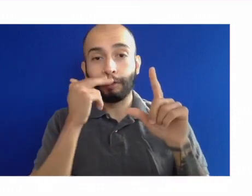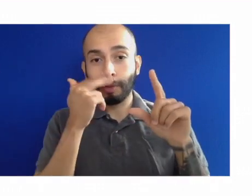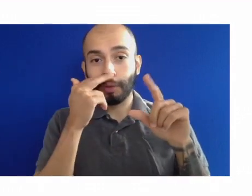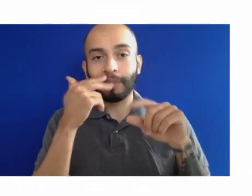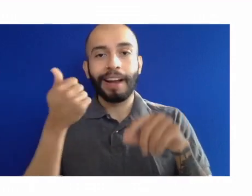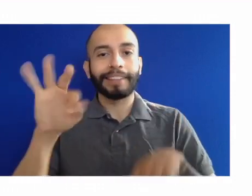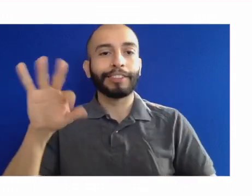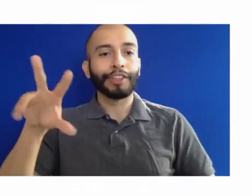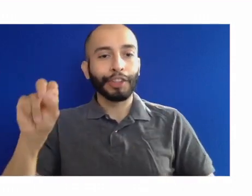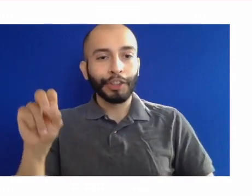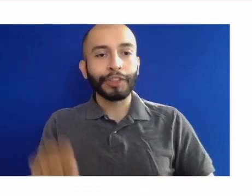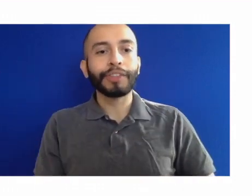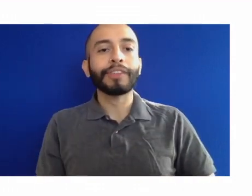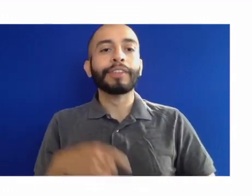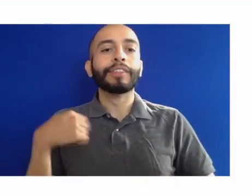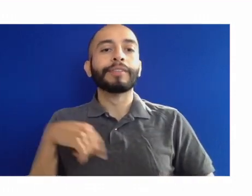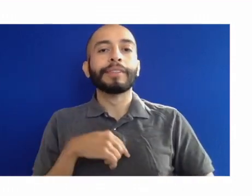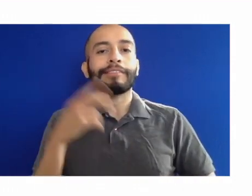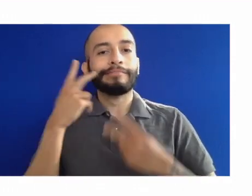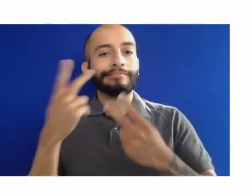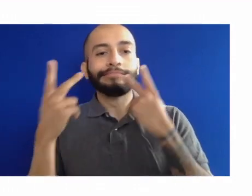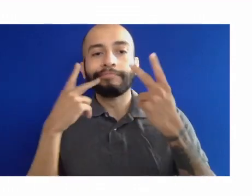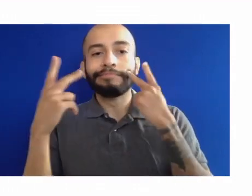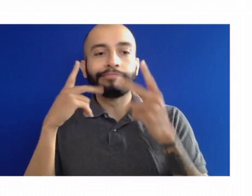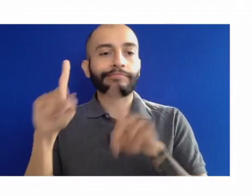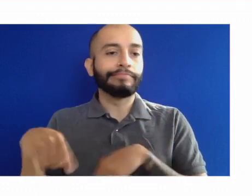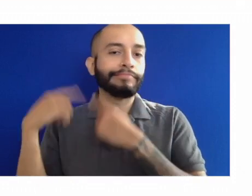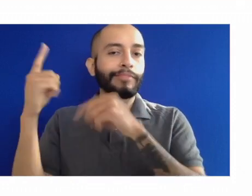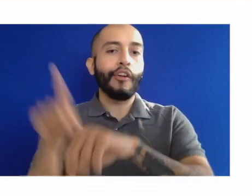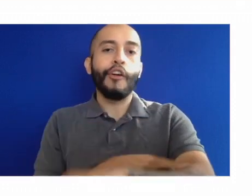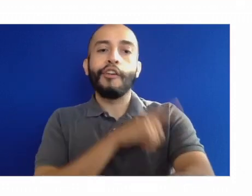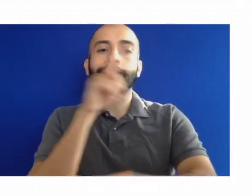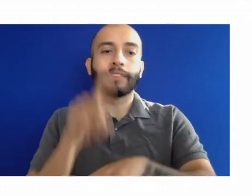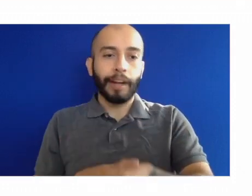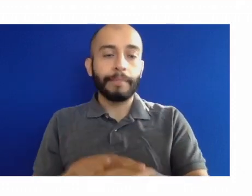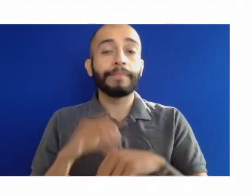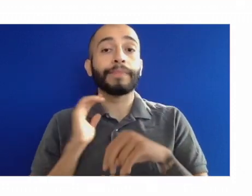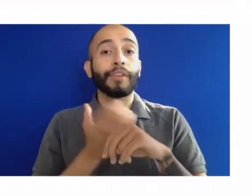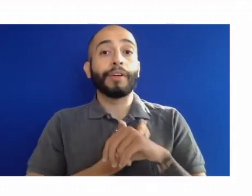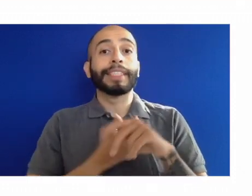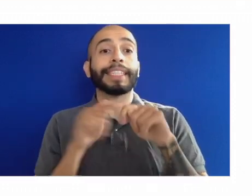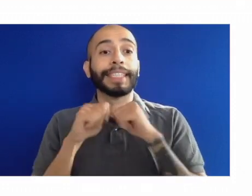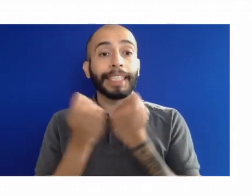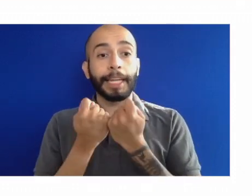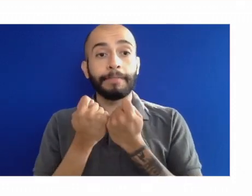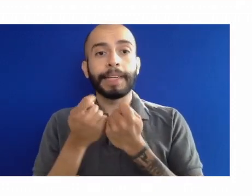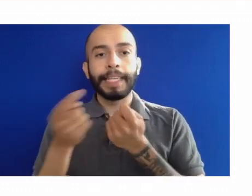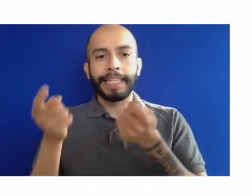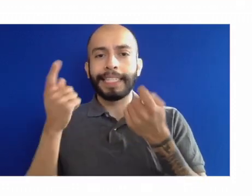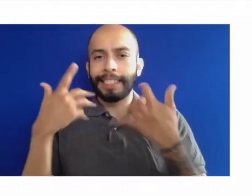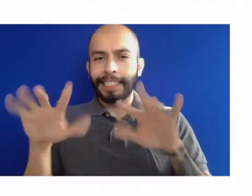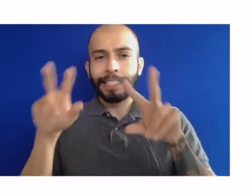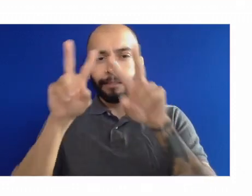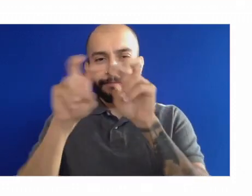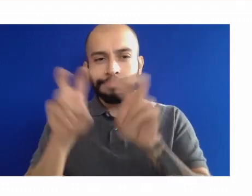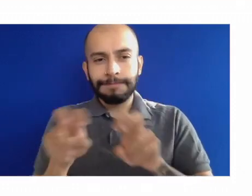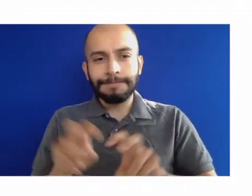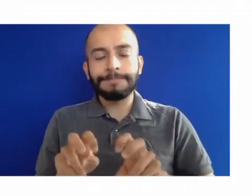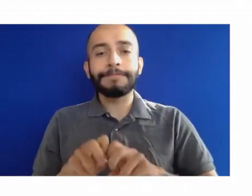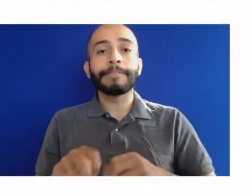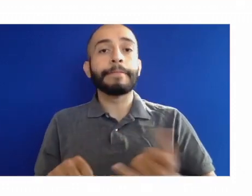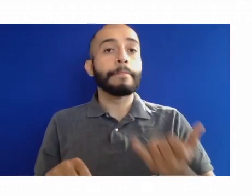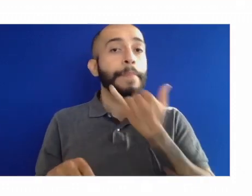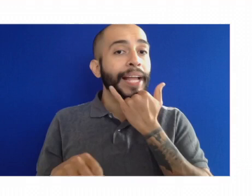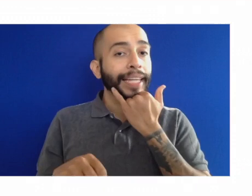we go. My team also did an analysis of mis and disinformation during, you know, the Ebola crisis back